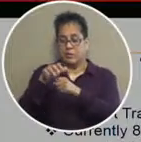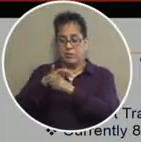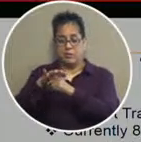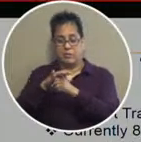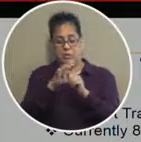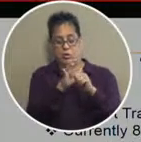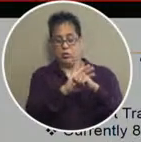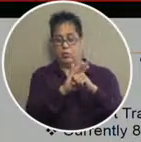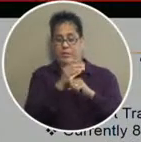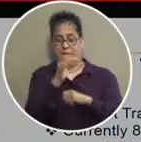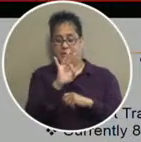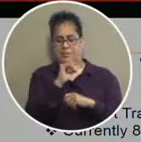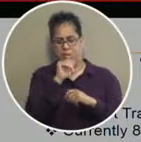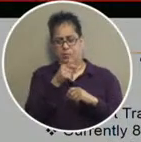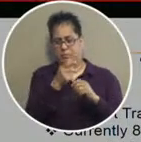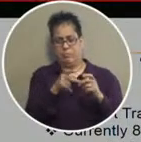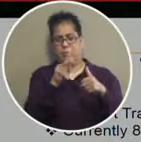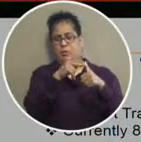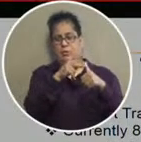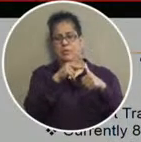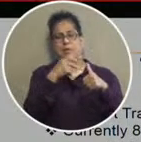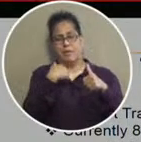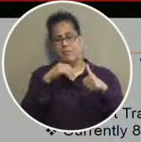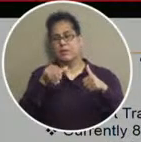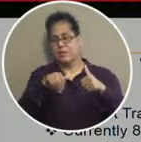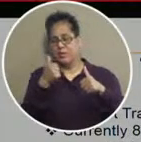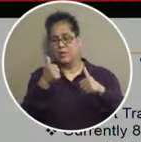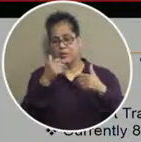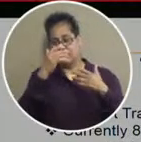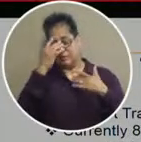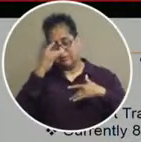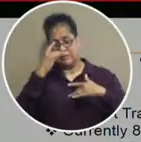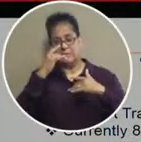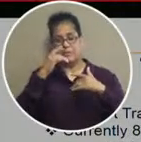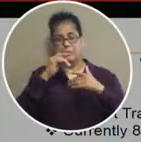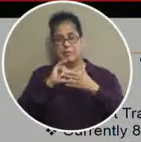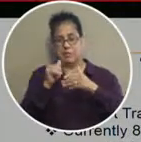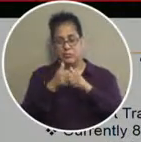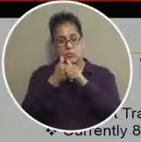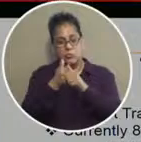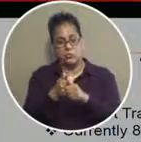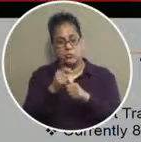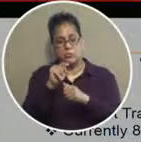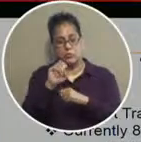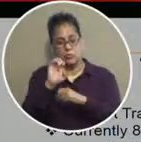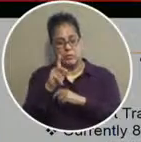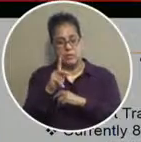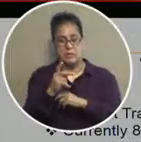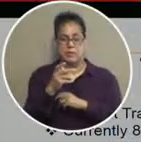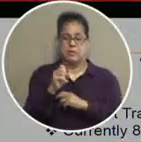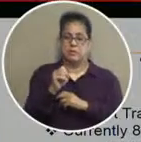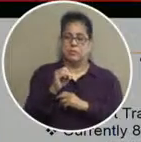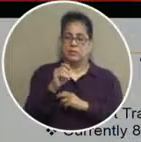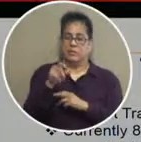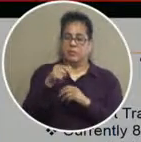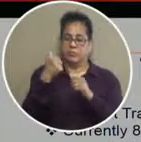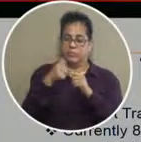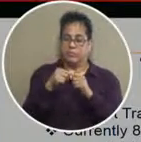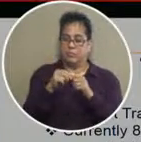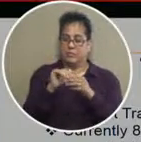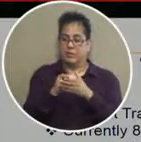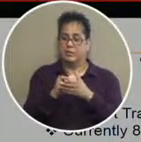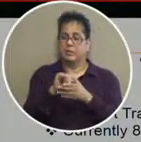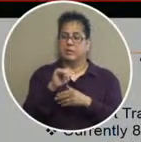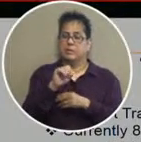COVID-19 is not their only priority. They have others, other spread or other diseases that they track. So we have to take that into account as well as we monitor